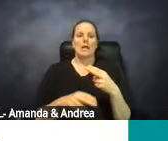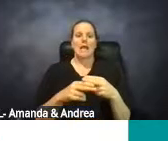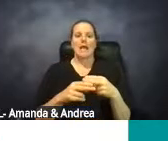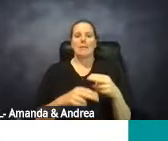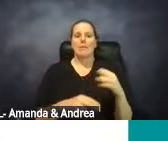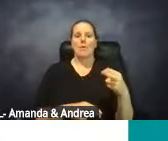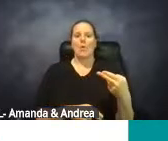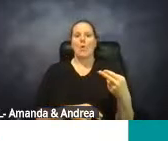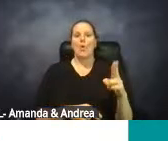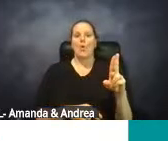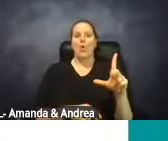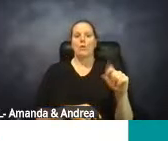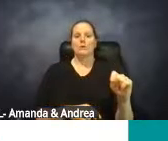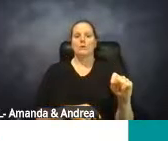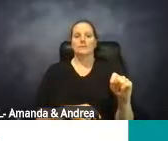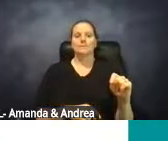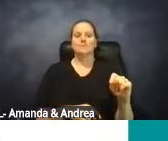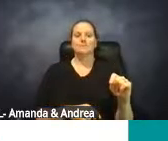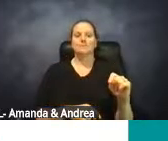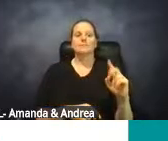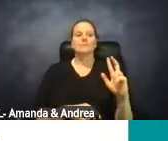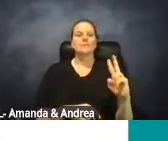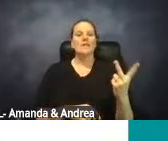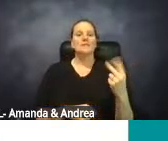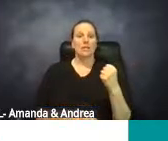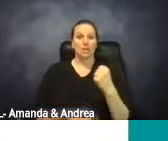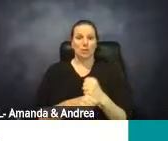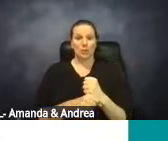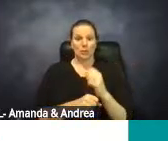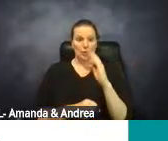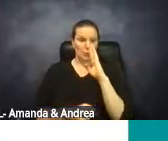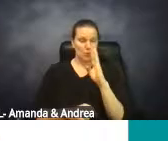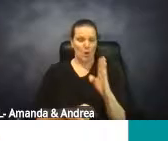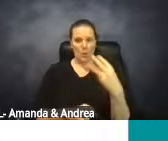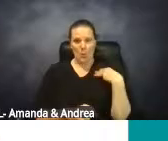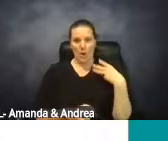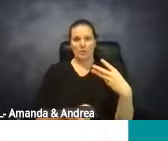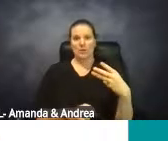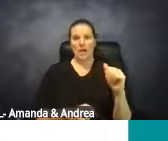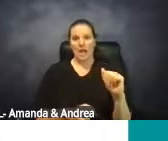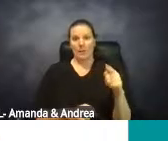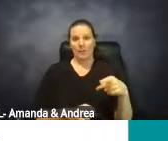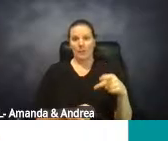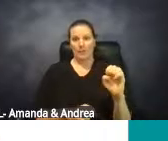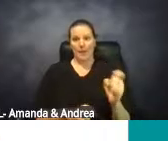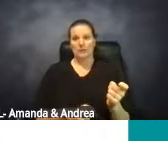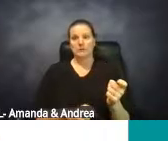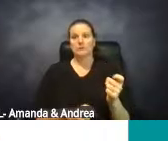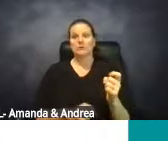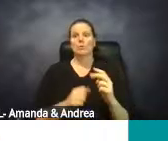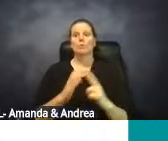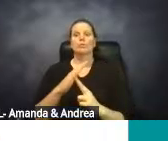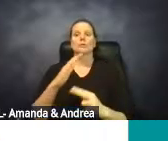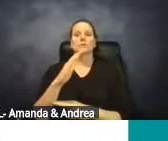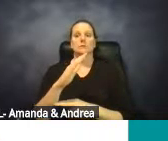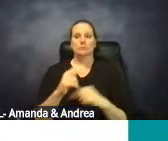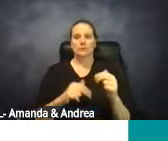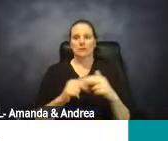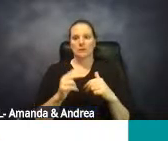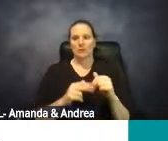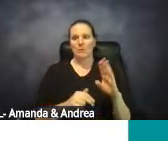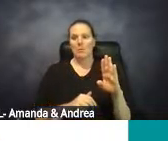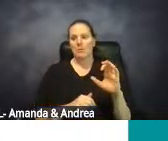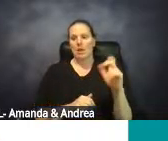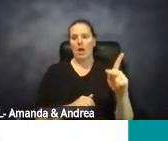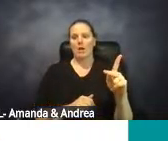the second year in a row, we hosted the Washington Apex Bridge Building Block Series, which was held